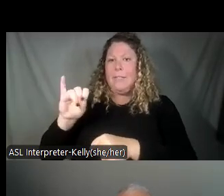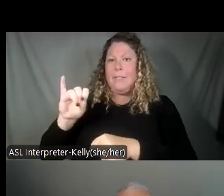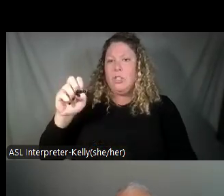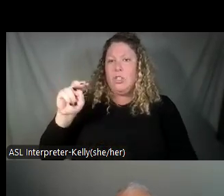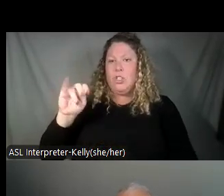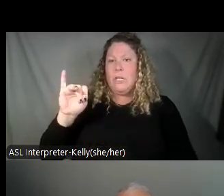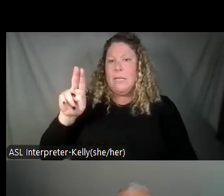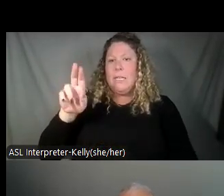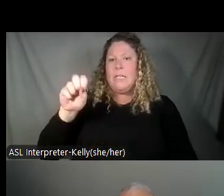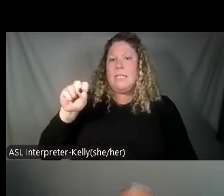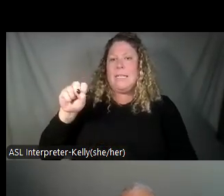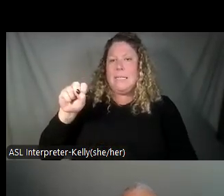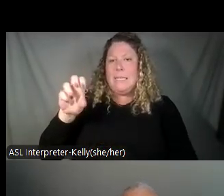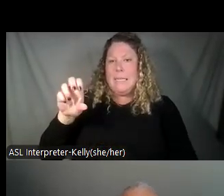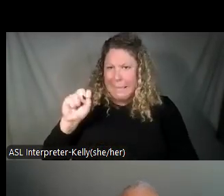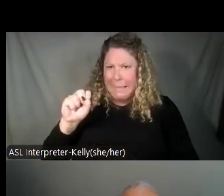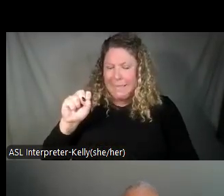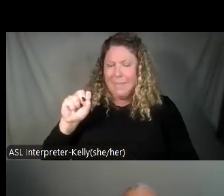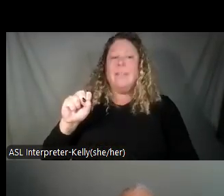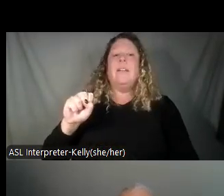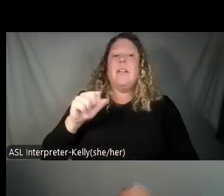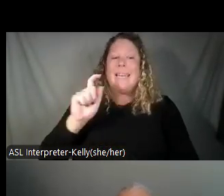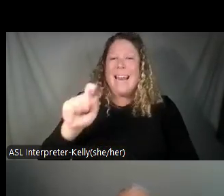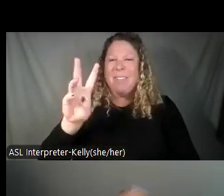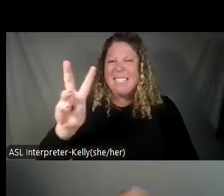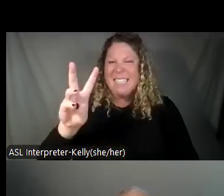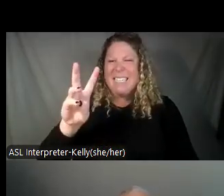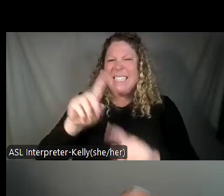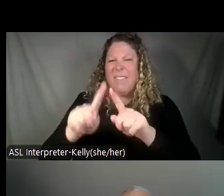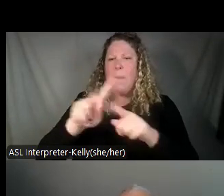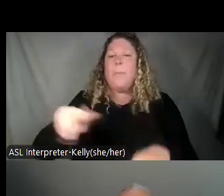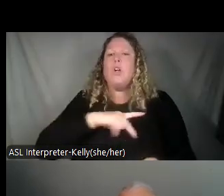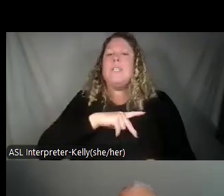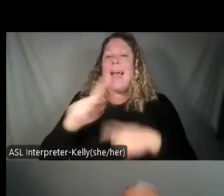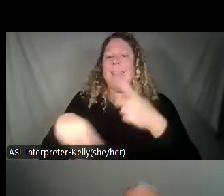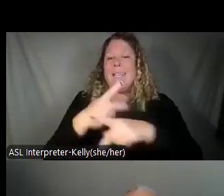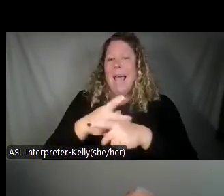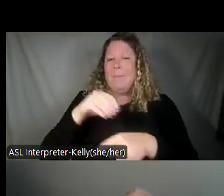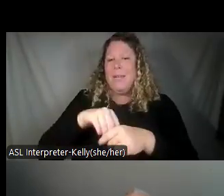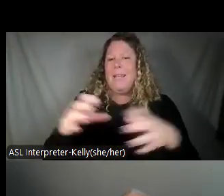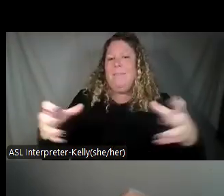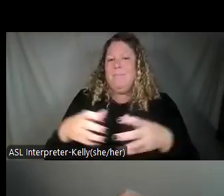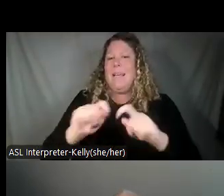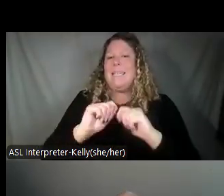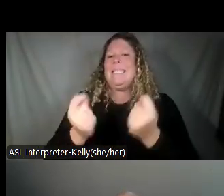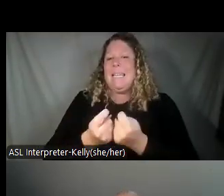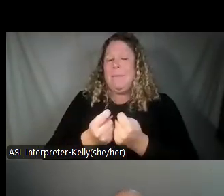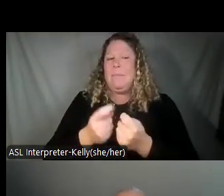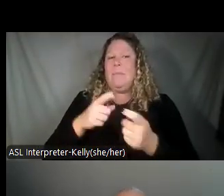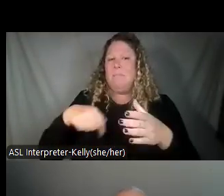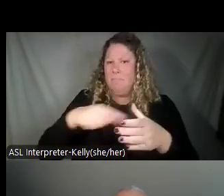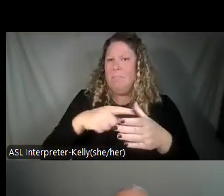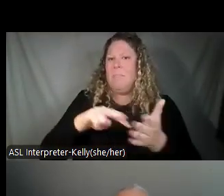6 types of personality in the room to have a really good, innovative team. In the middle, we have